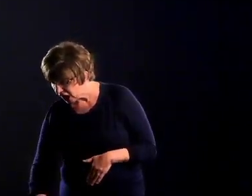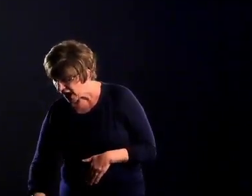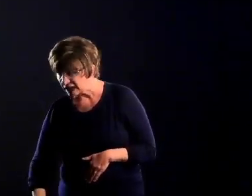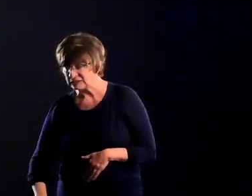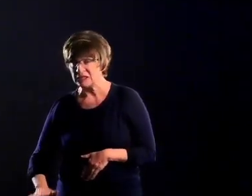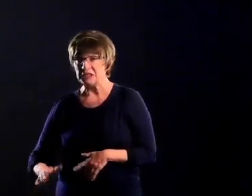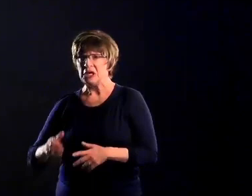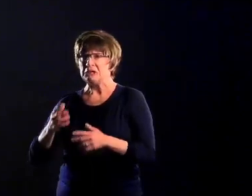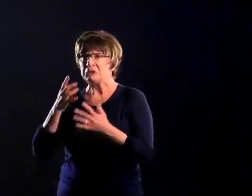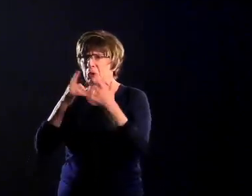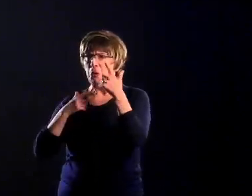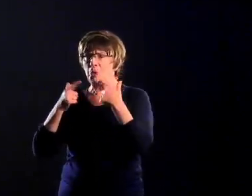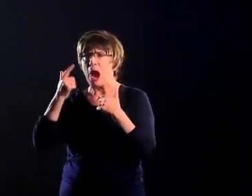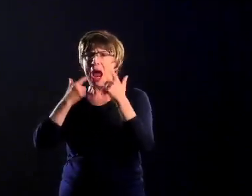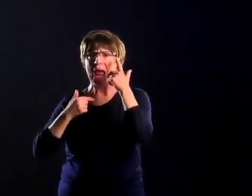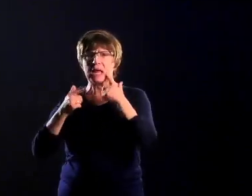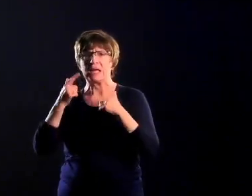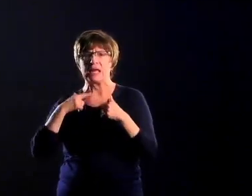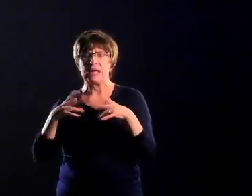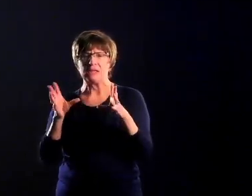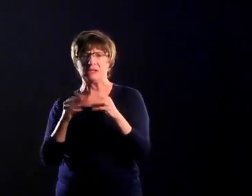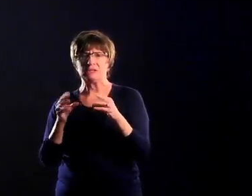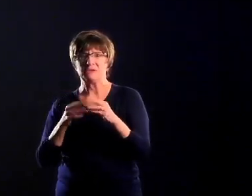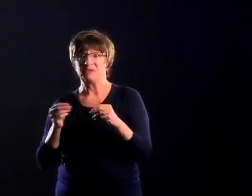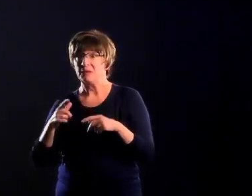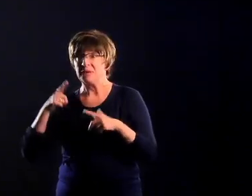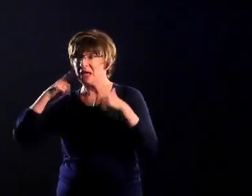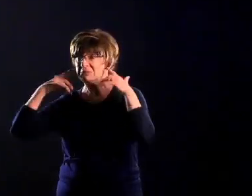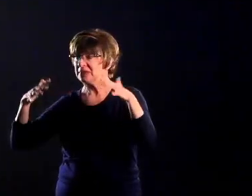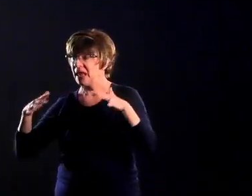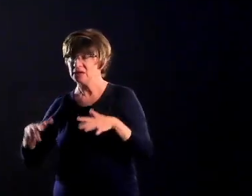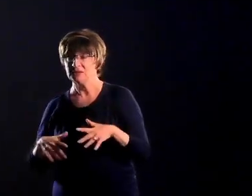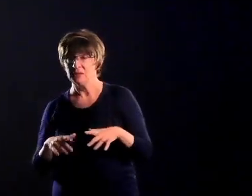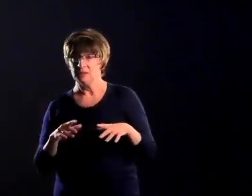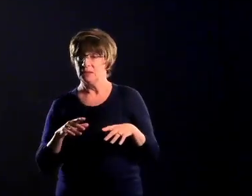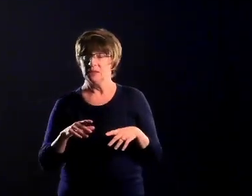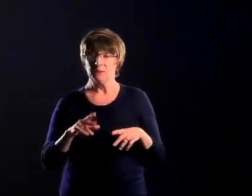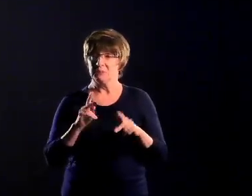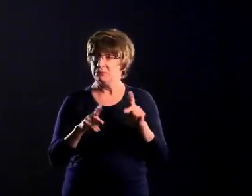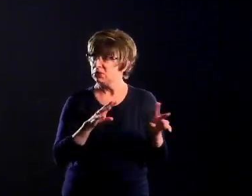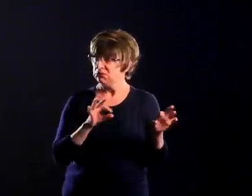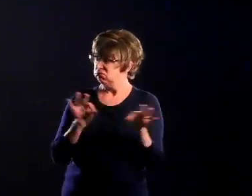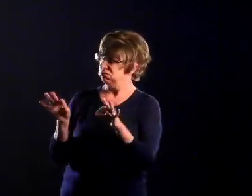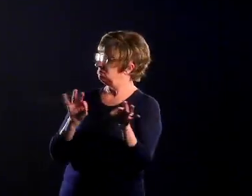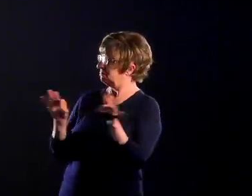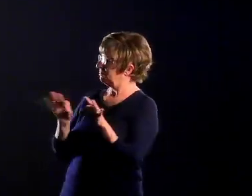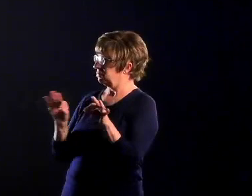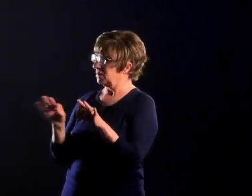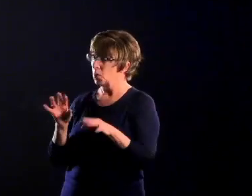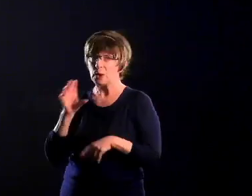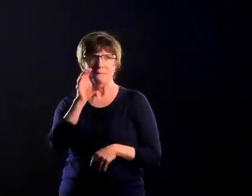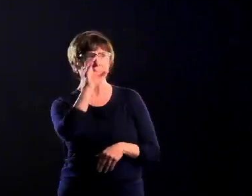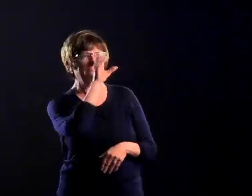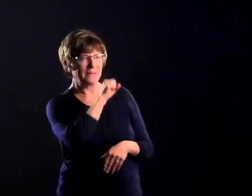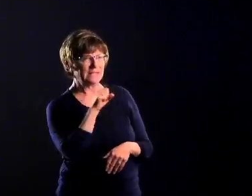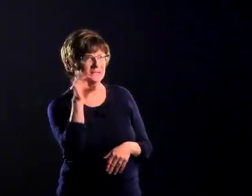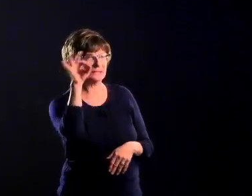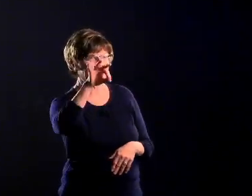crying at that moment, and especially if it starts to get loud, it becomes a distraction to the people around them, and we miss out.